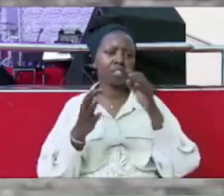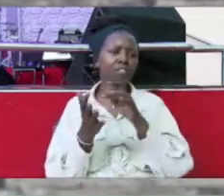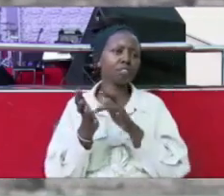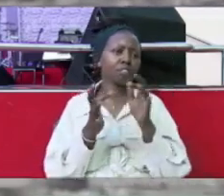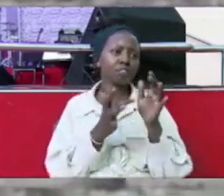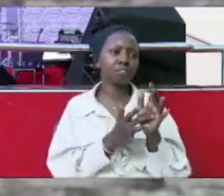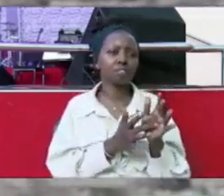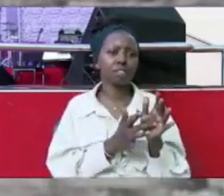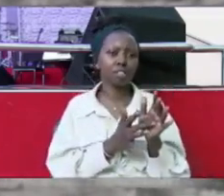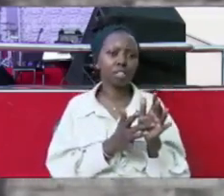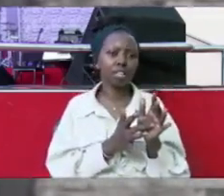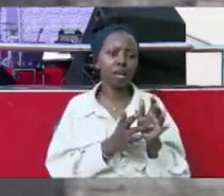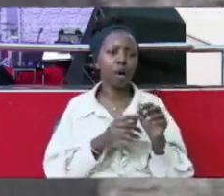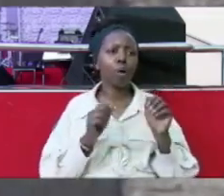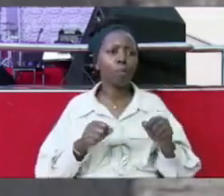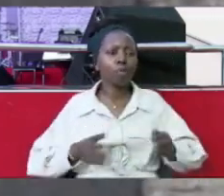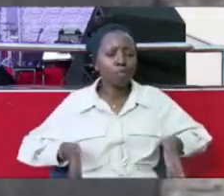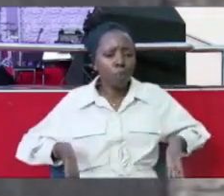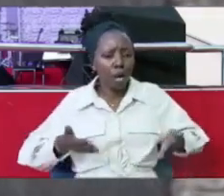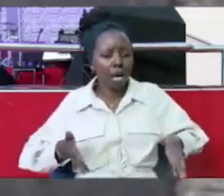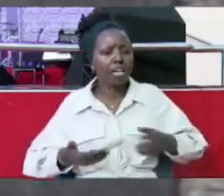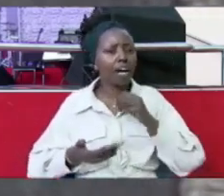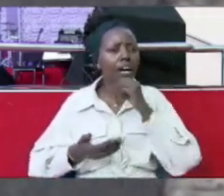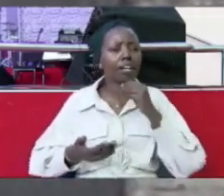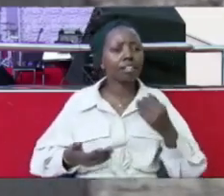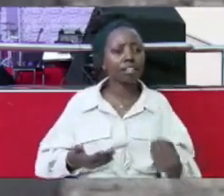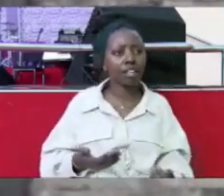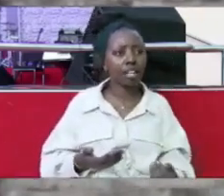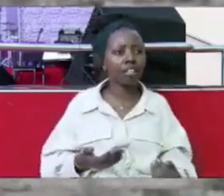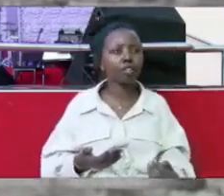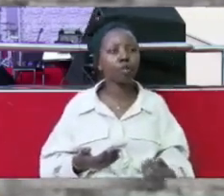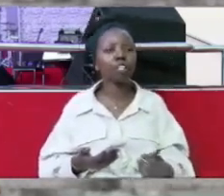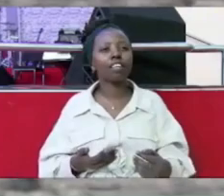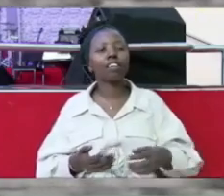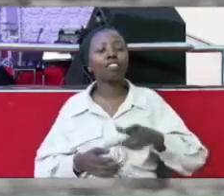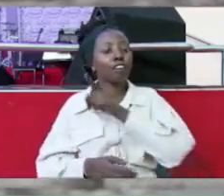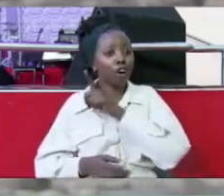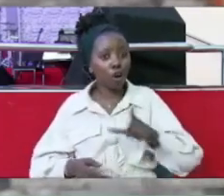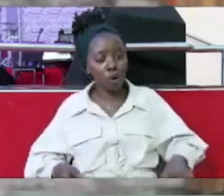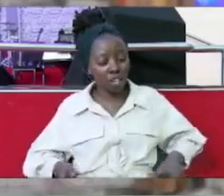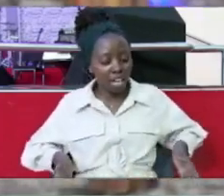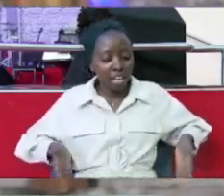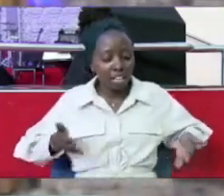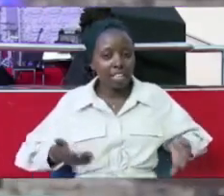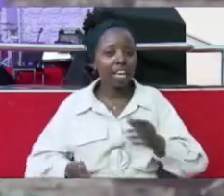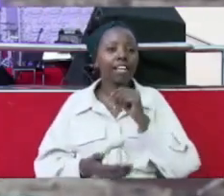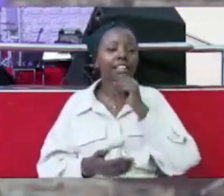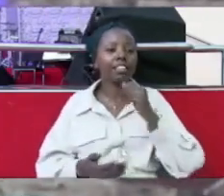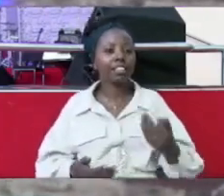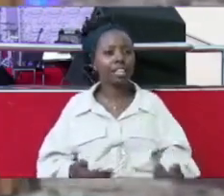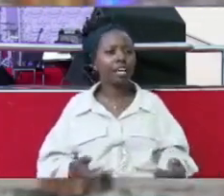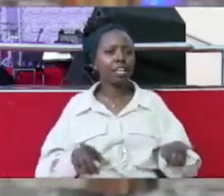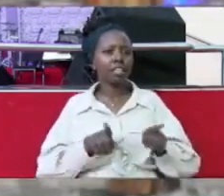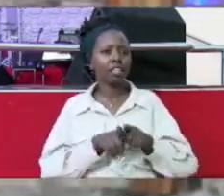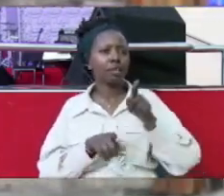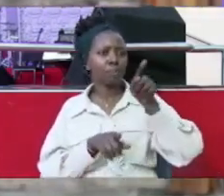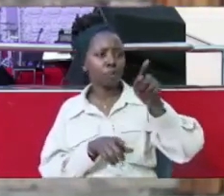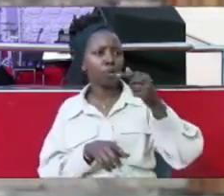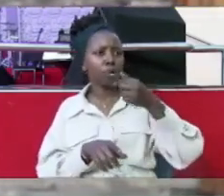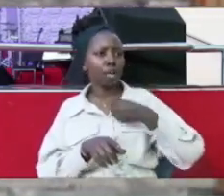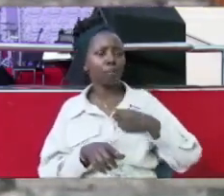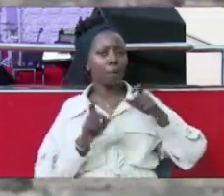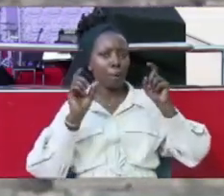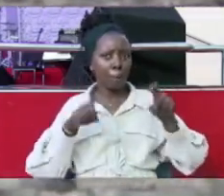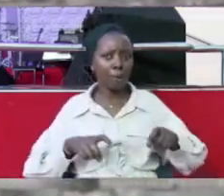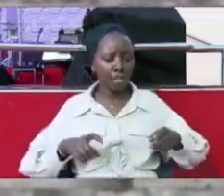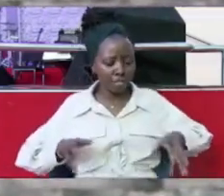the Father could affirm his son. Tafakari kwamba Mungu angeweza kumtia moyo mwanawe. Even you and me we require to be